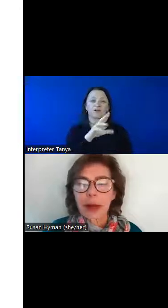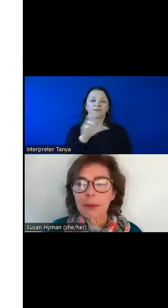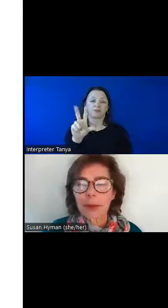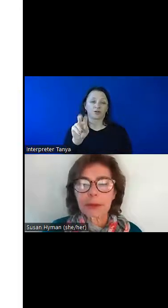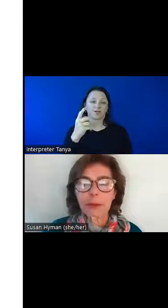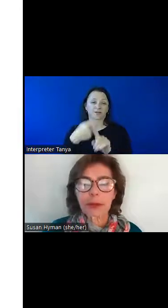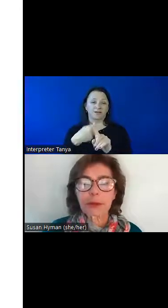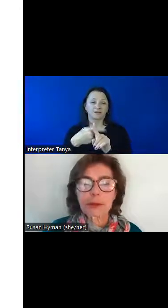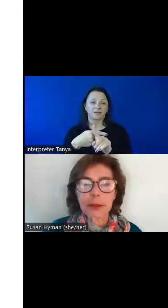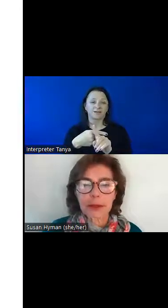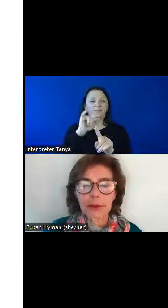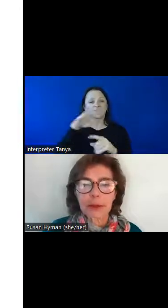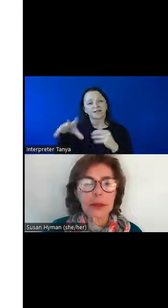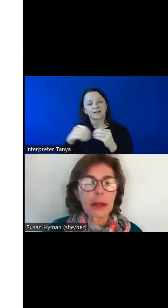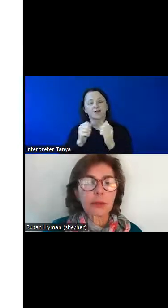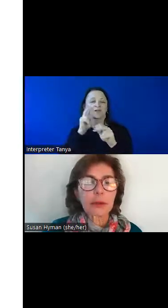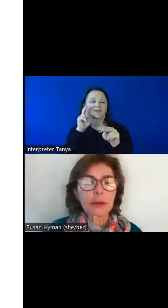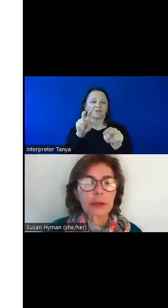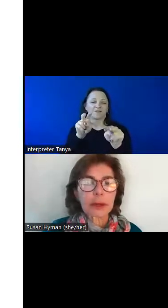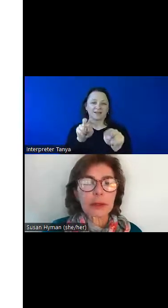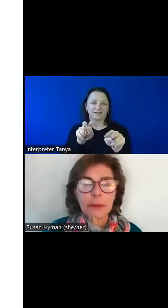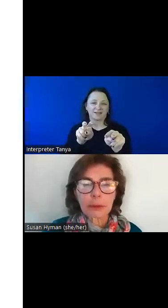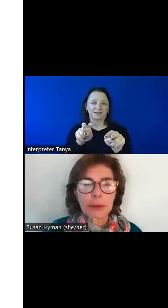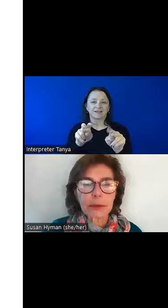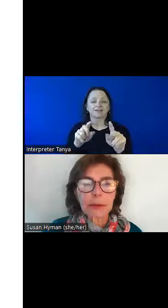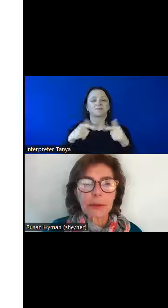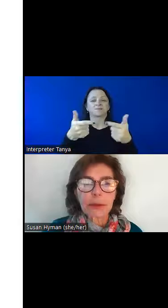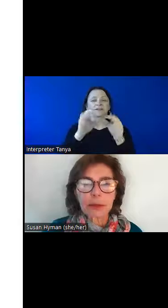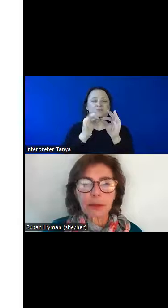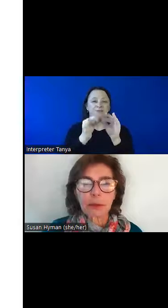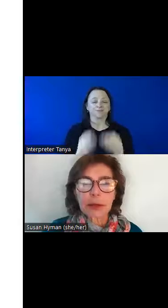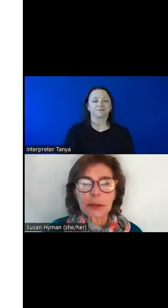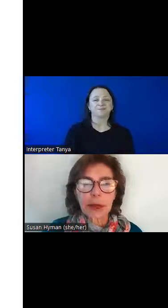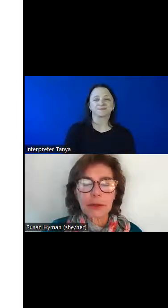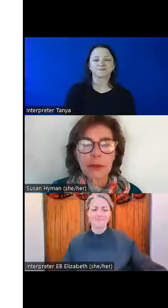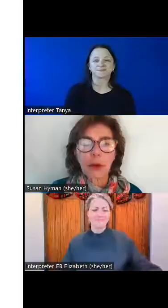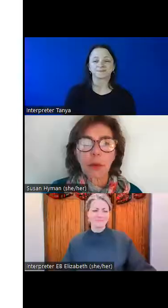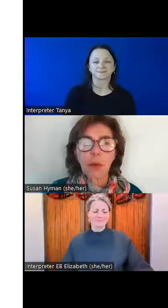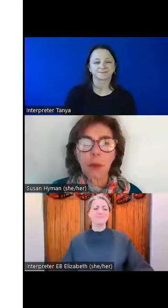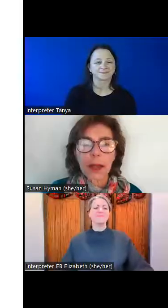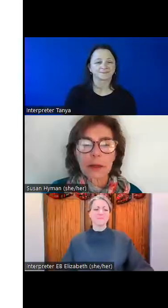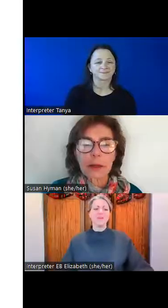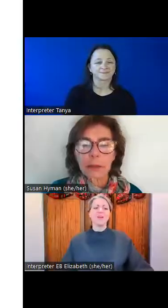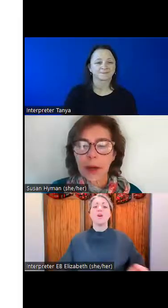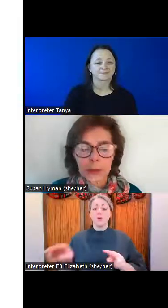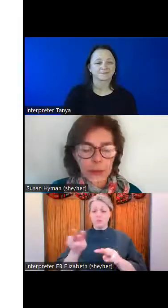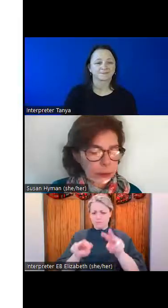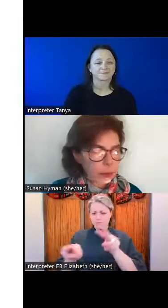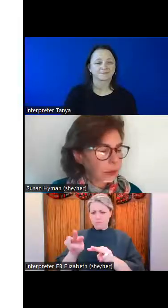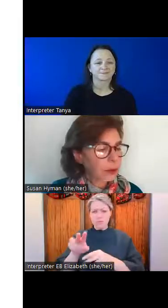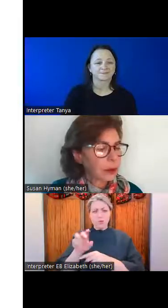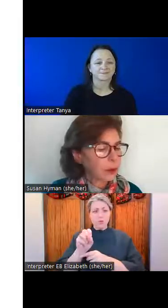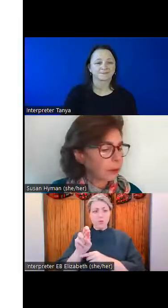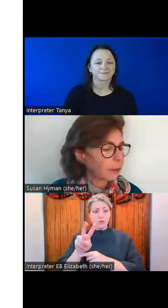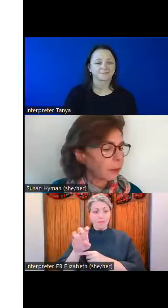is complemented by surveillance. And what surveillance means is recognizing when